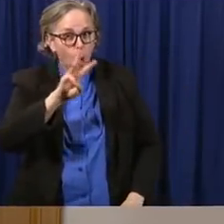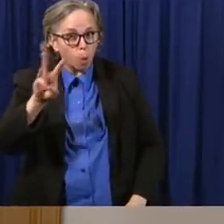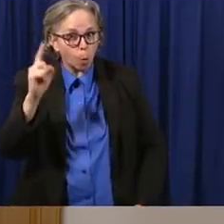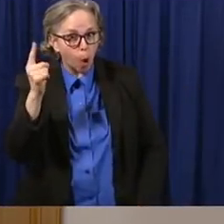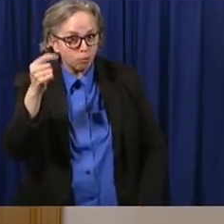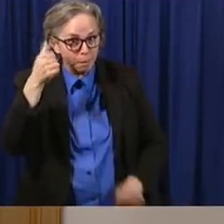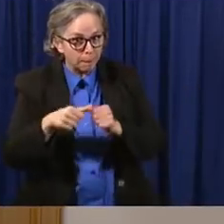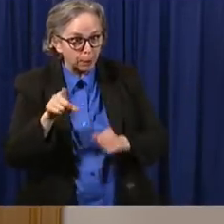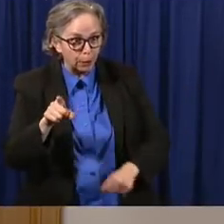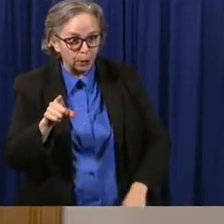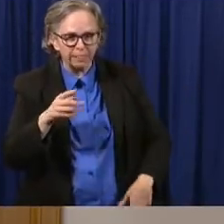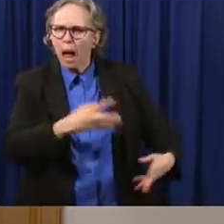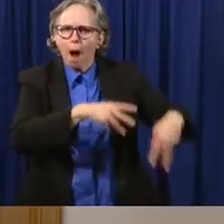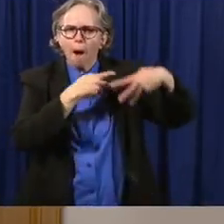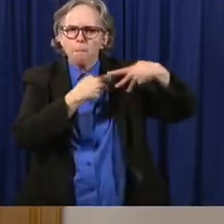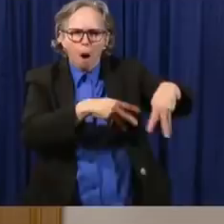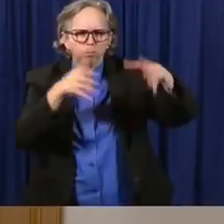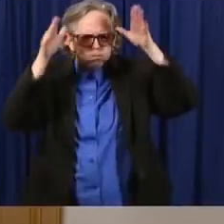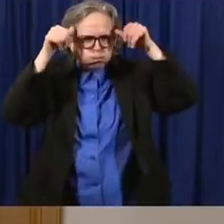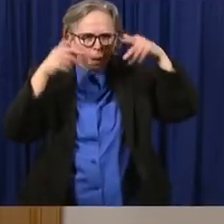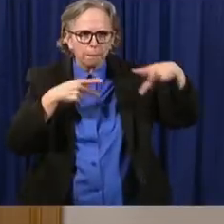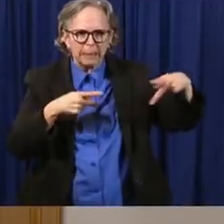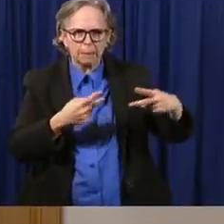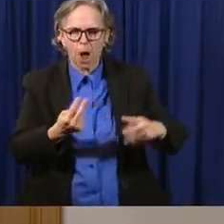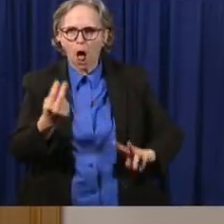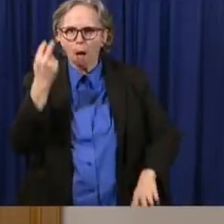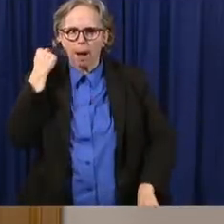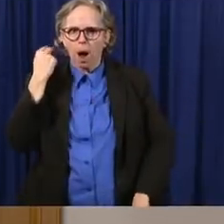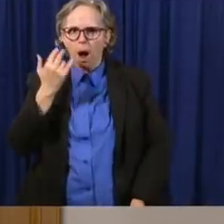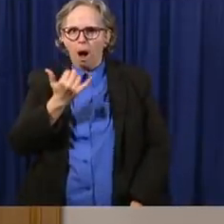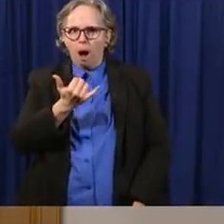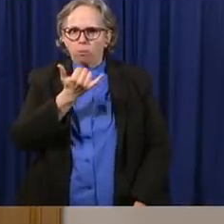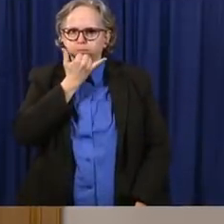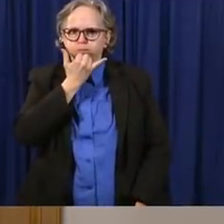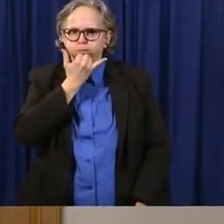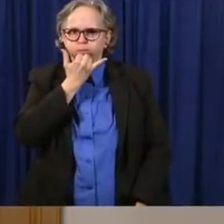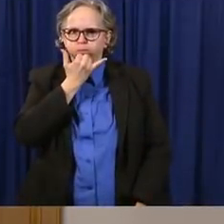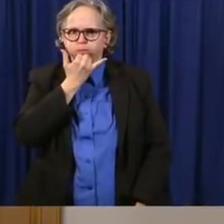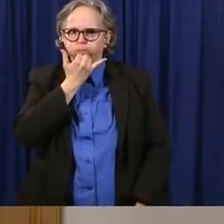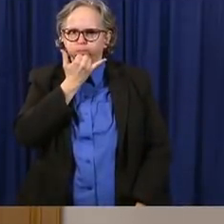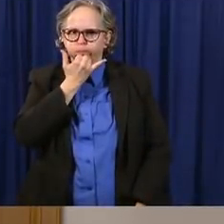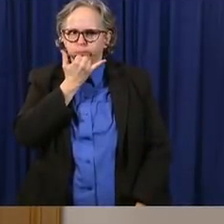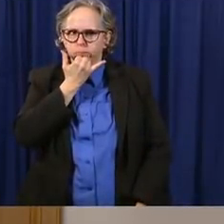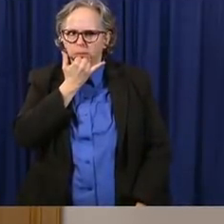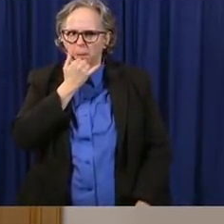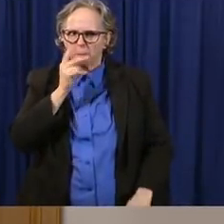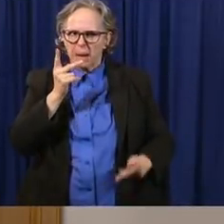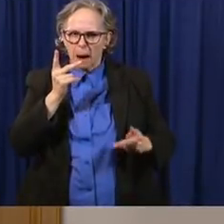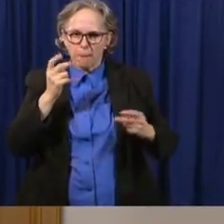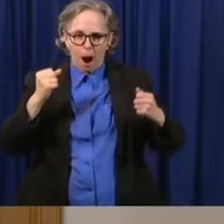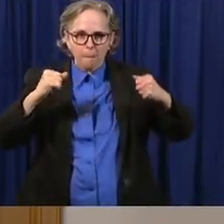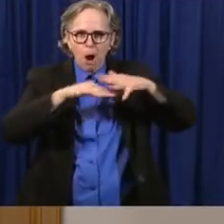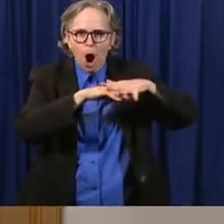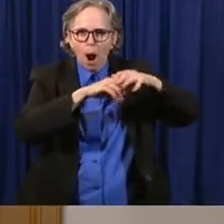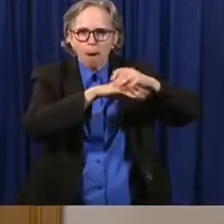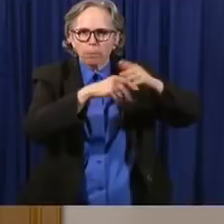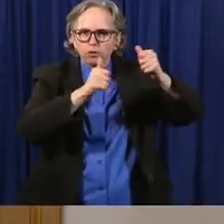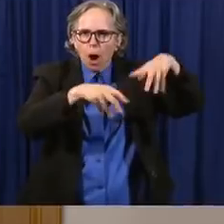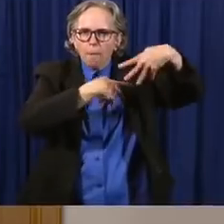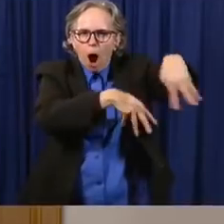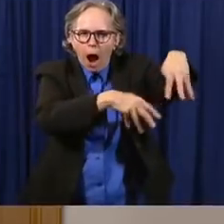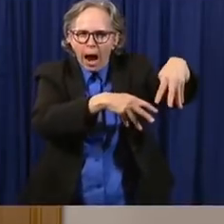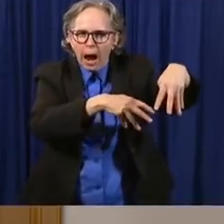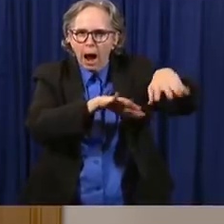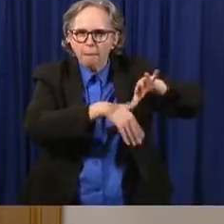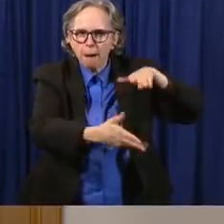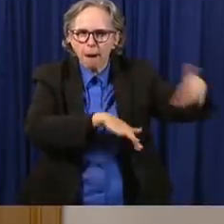on that and think that that was one of the main things they did wrong, is people coming together. When you have a parade, it's not just the people in the